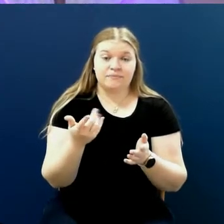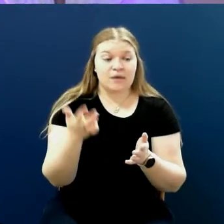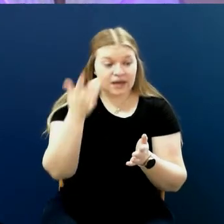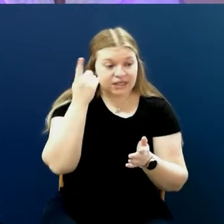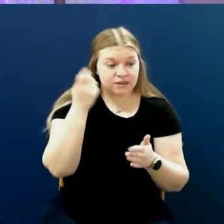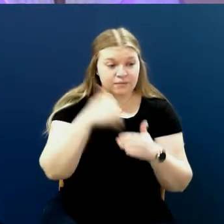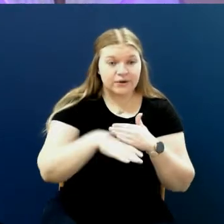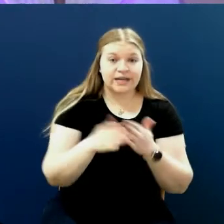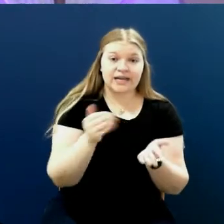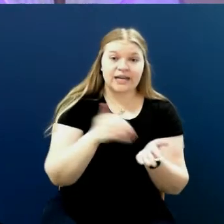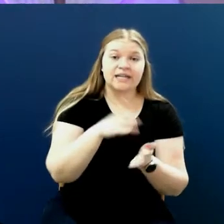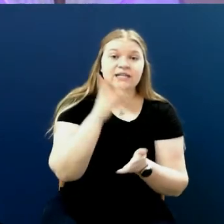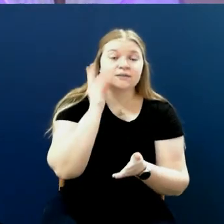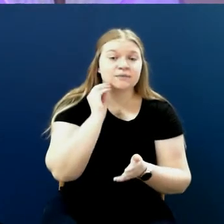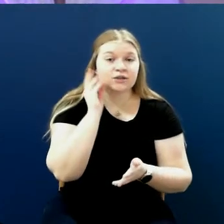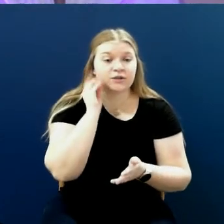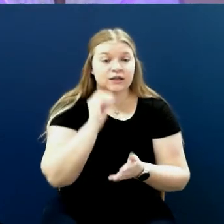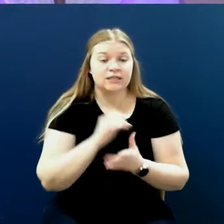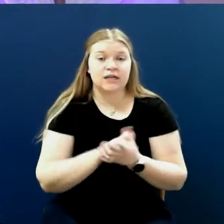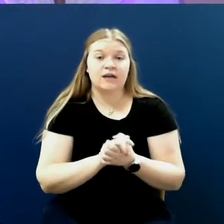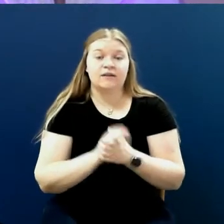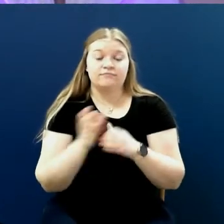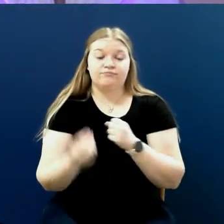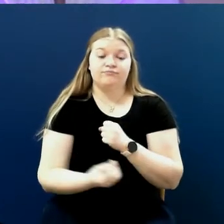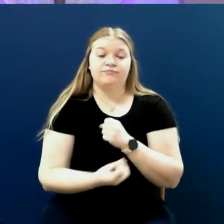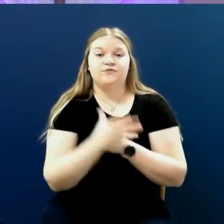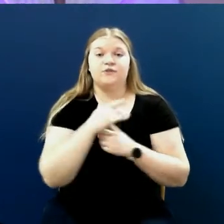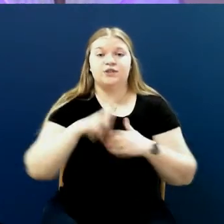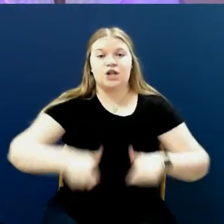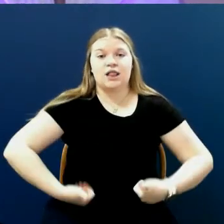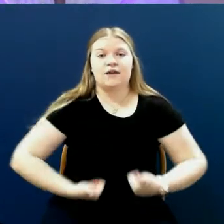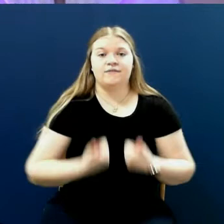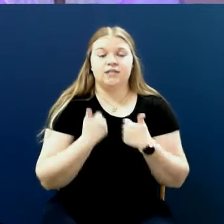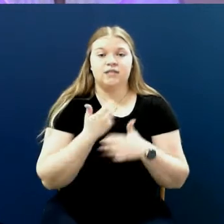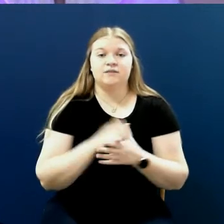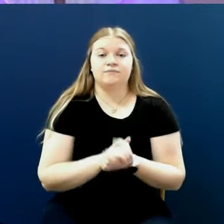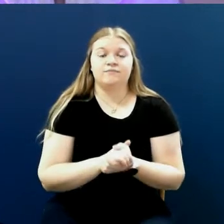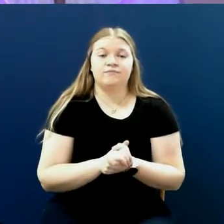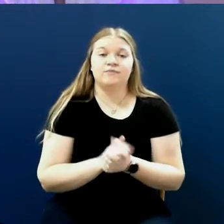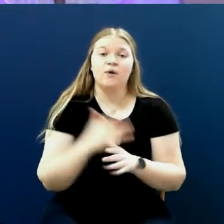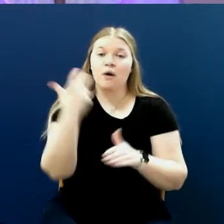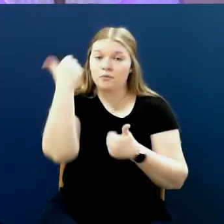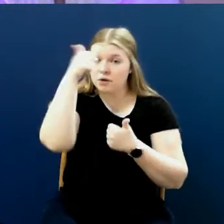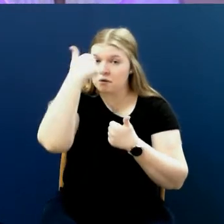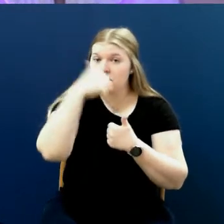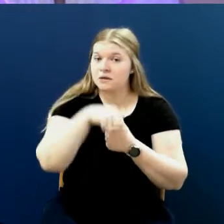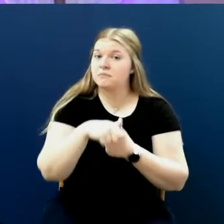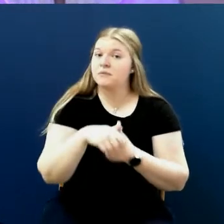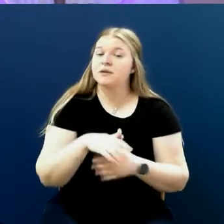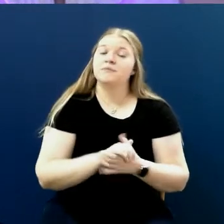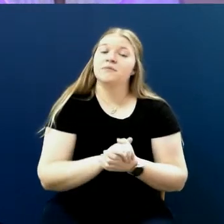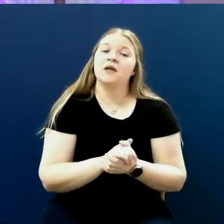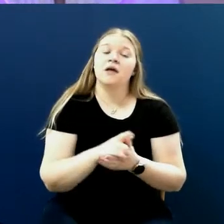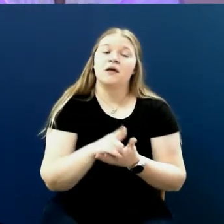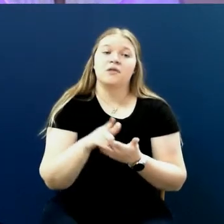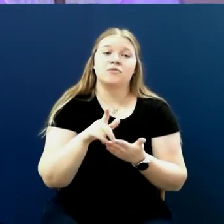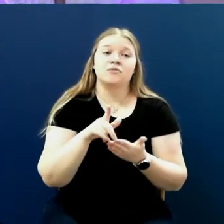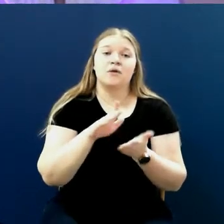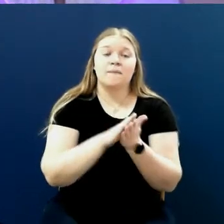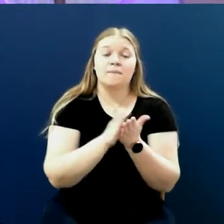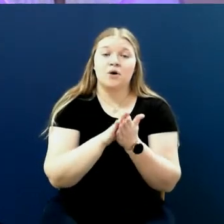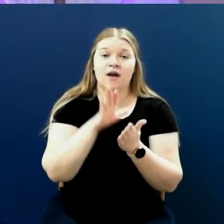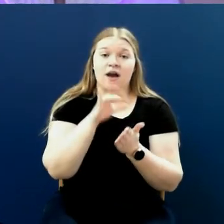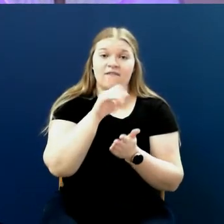experience with God, it has impacted our lives. Recall with me, if you would, in the book of Acts, the